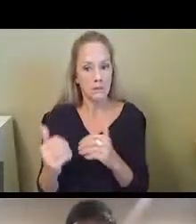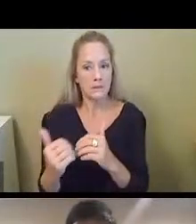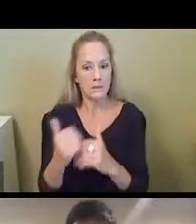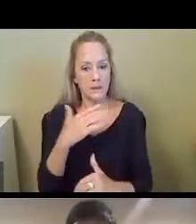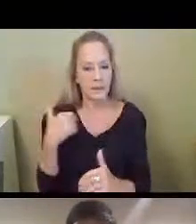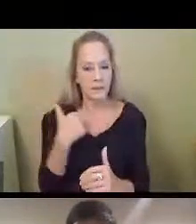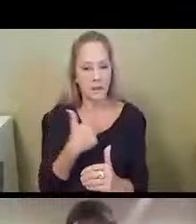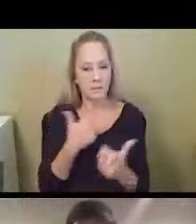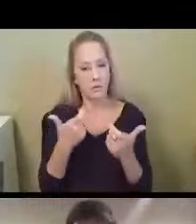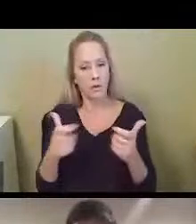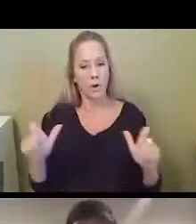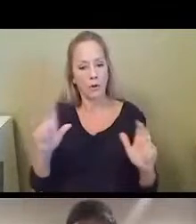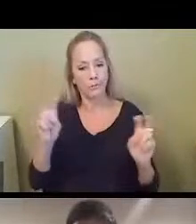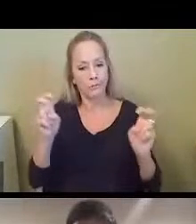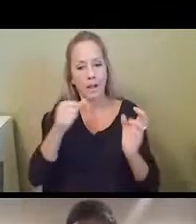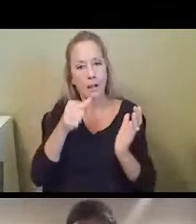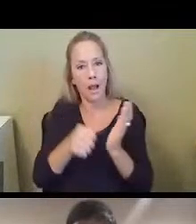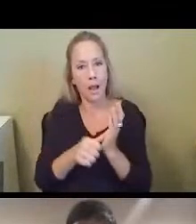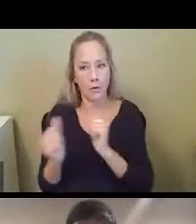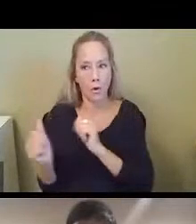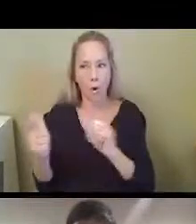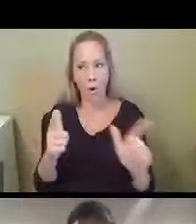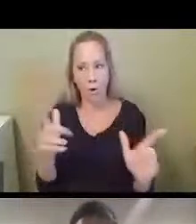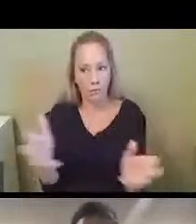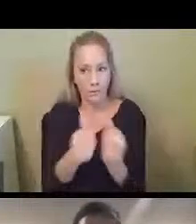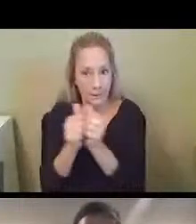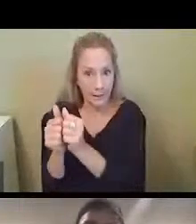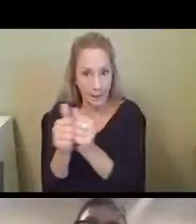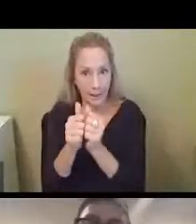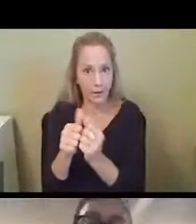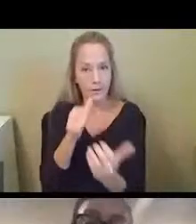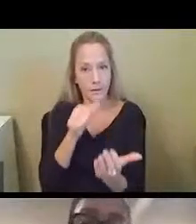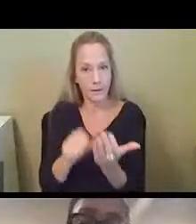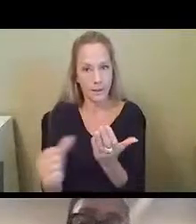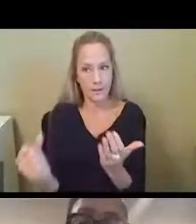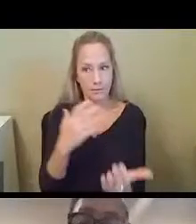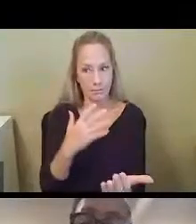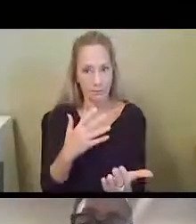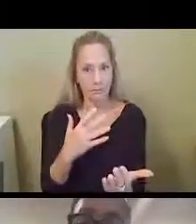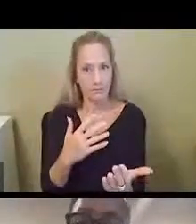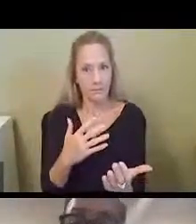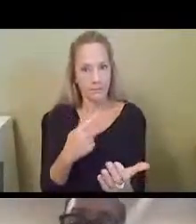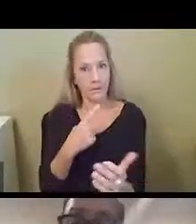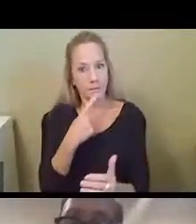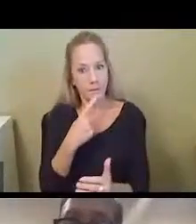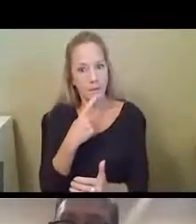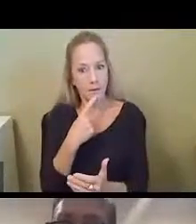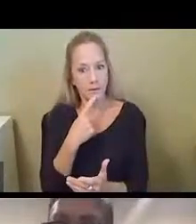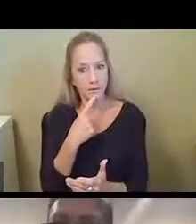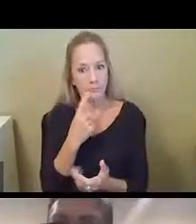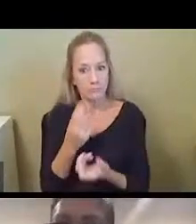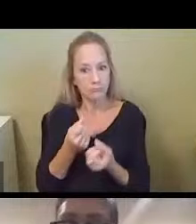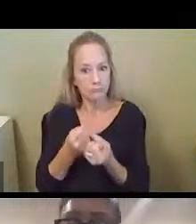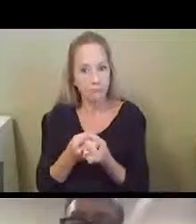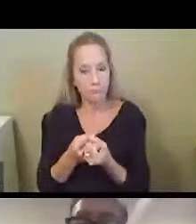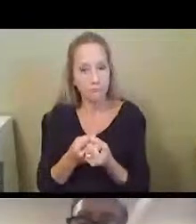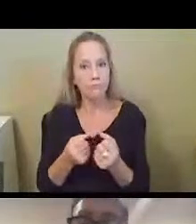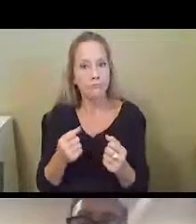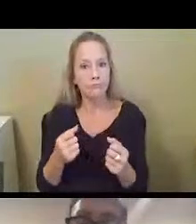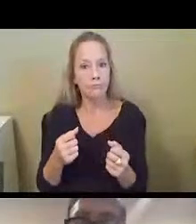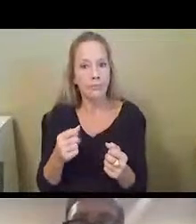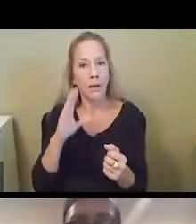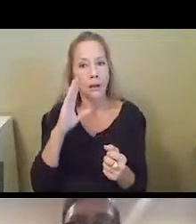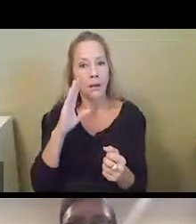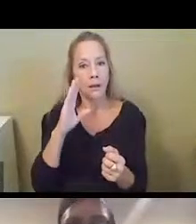group letter thanking us for what we have been doing and pledging to sort of stay the course with us, even though personally I know it's got to